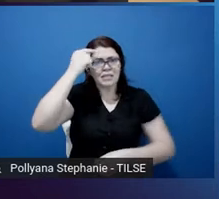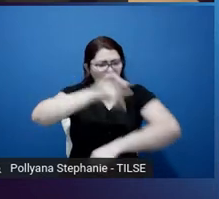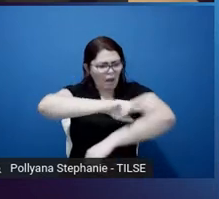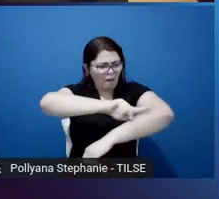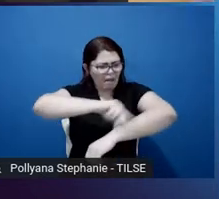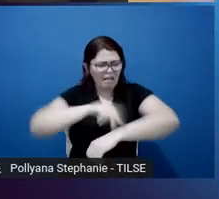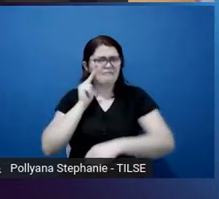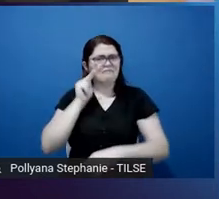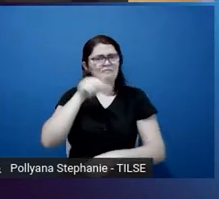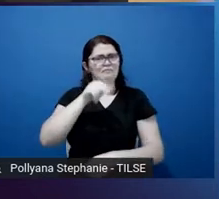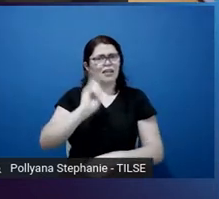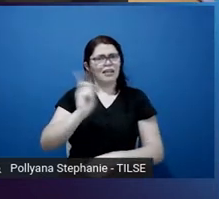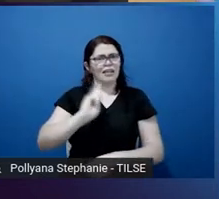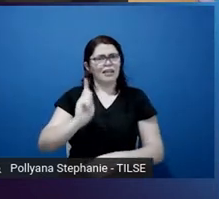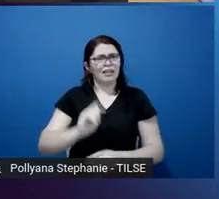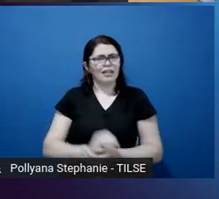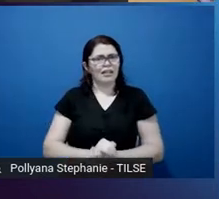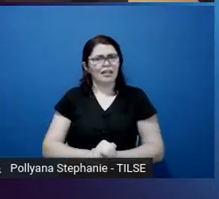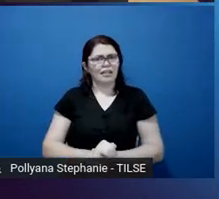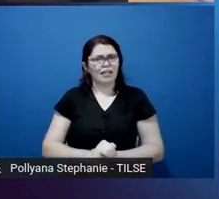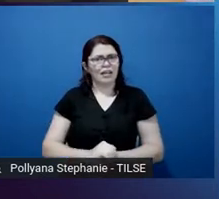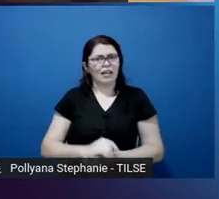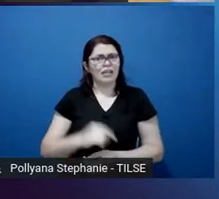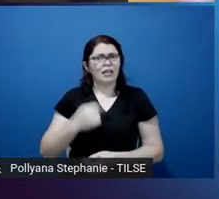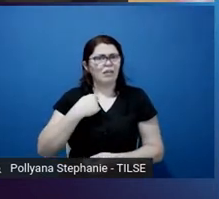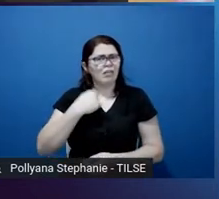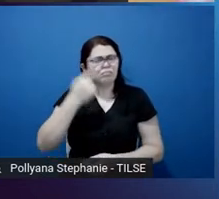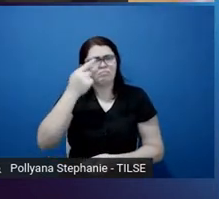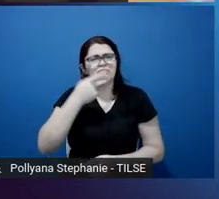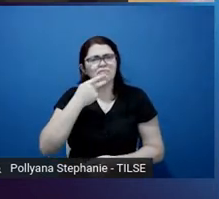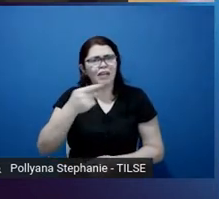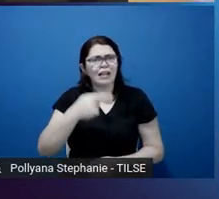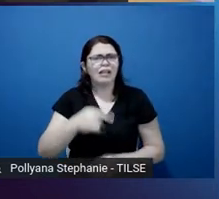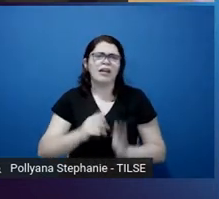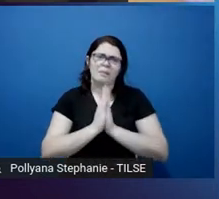please don't think that way, because